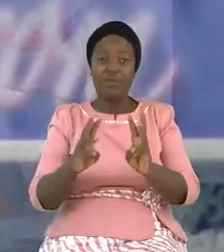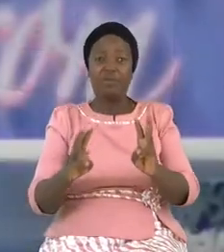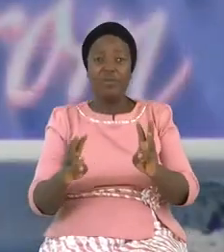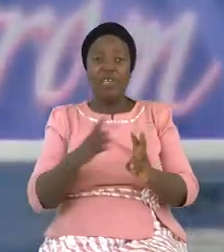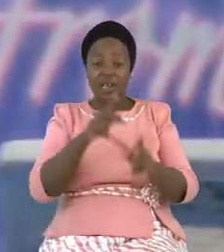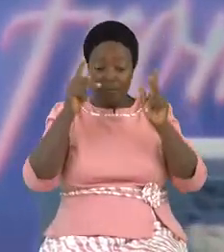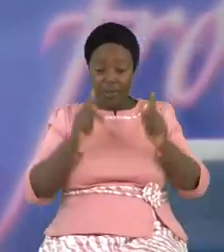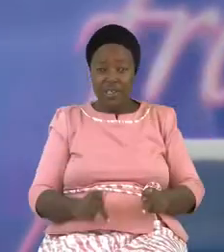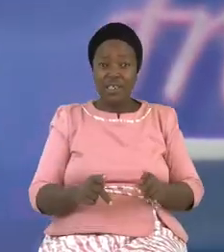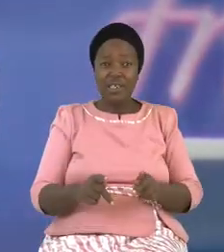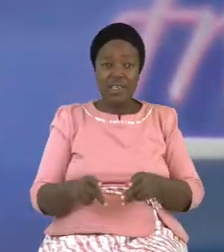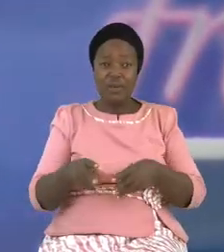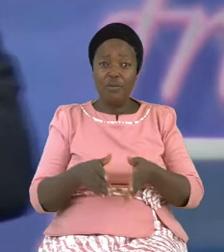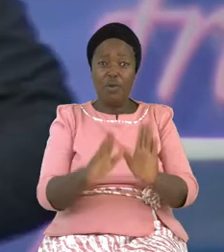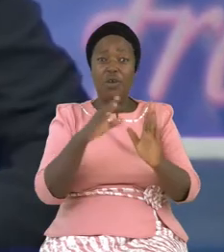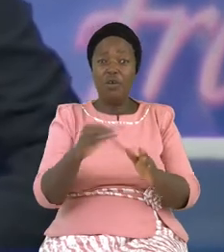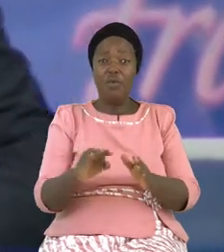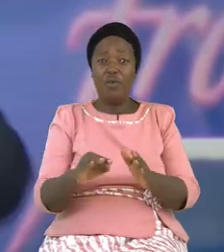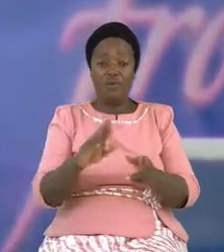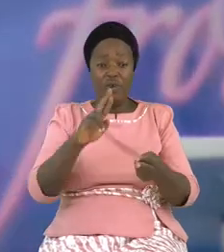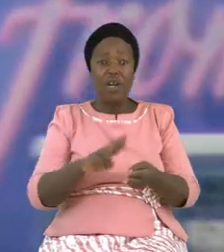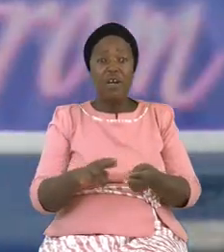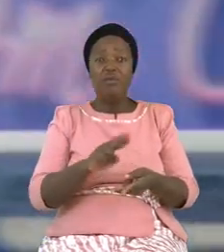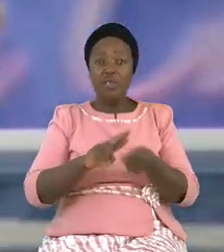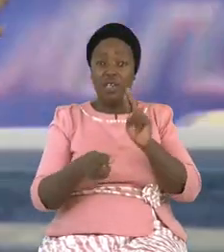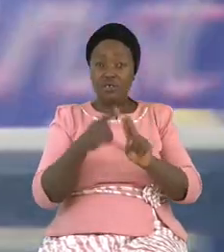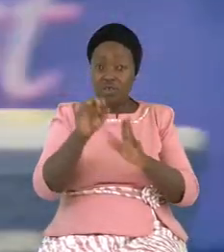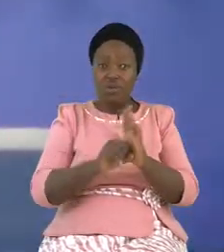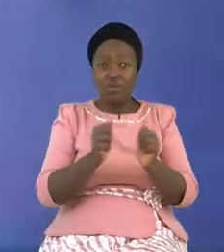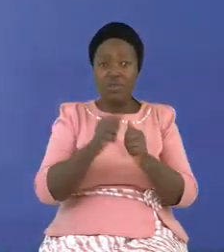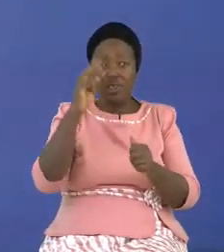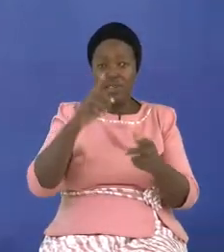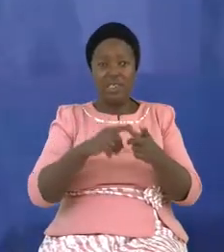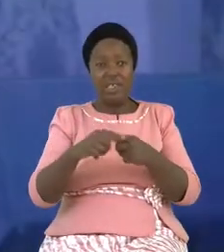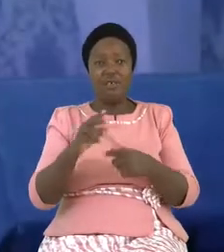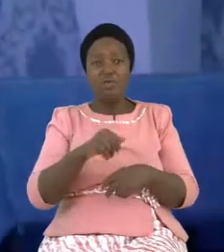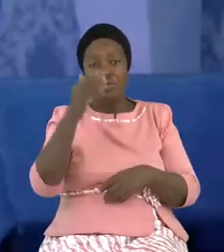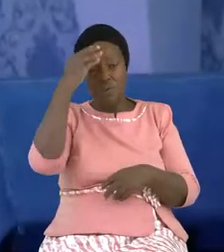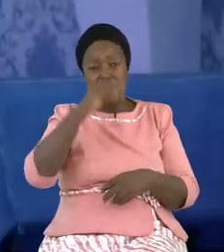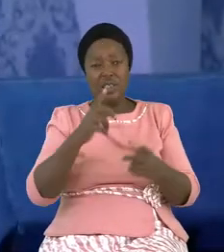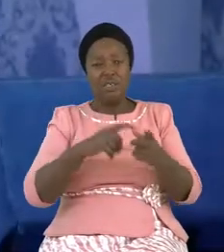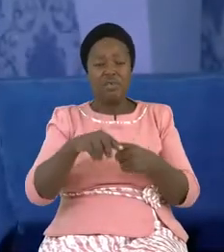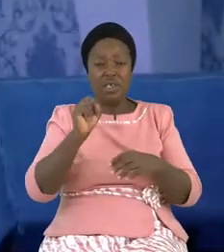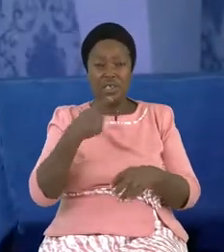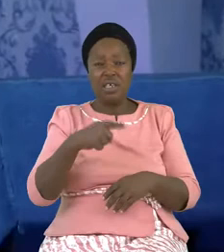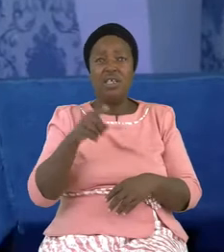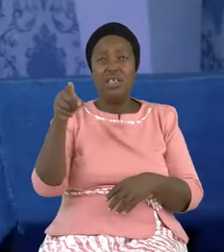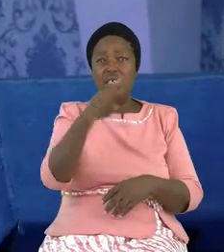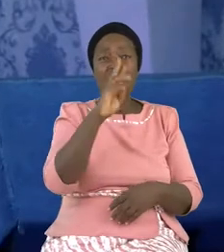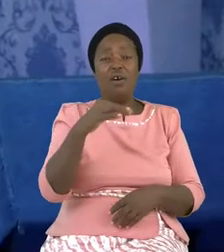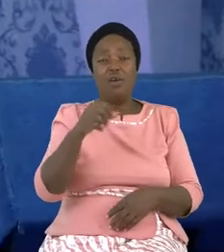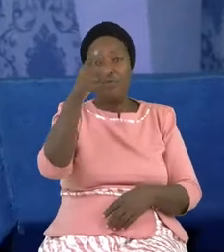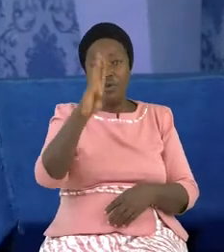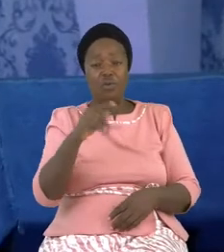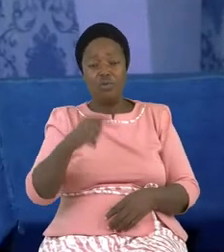a personal way of relationship with him, you know him, and then we can say, ye of God, little children, and you have